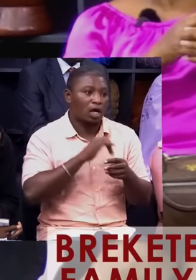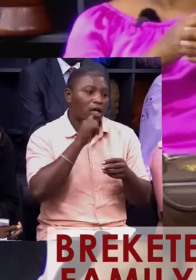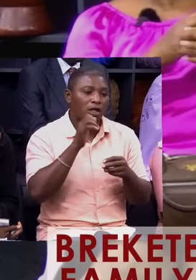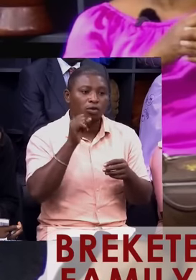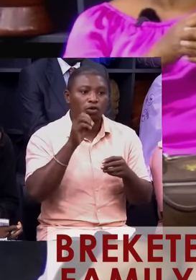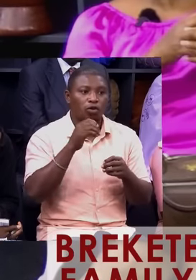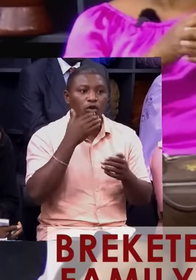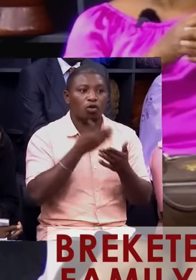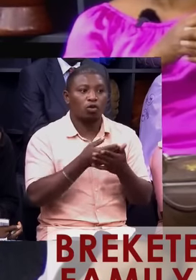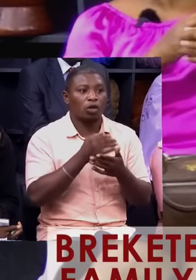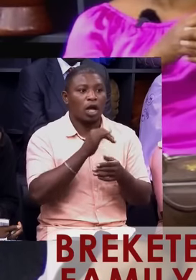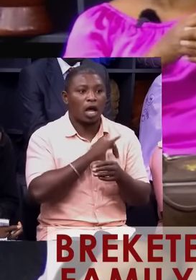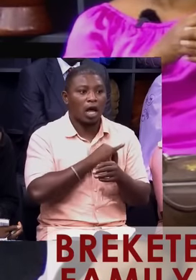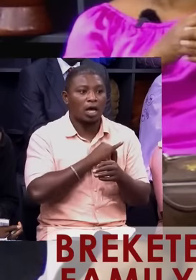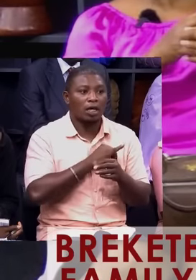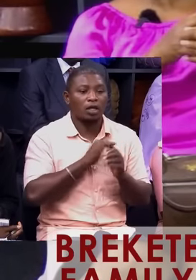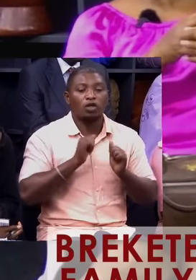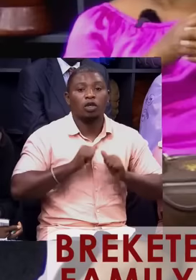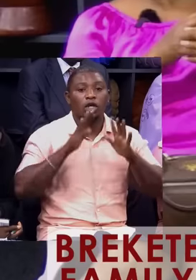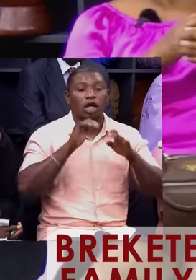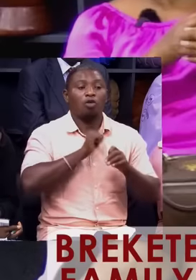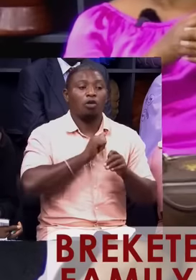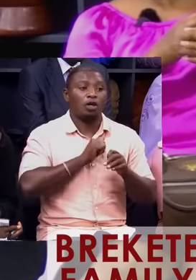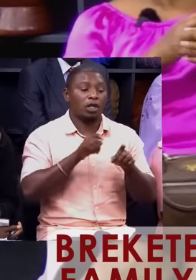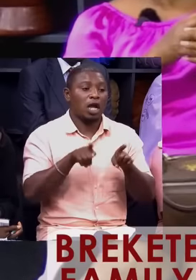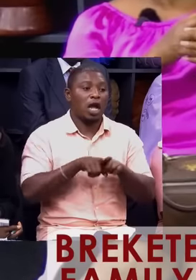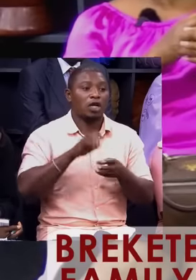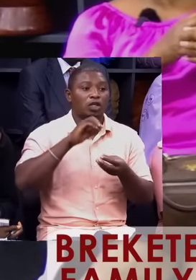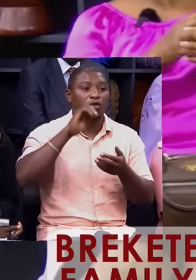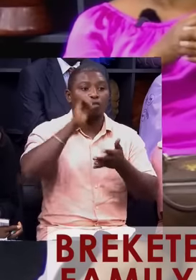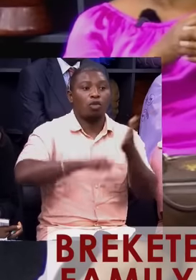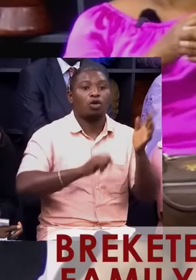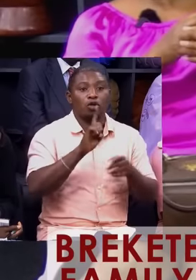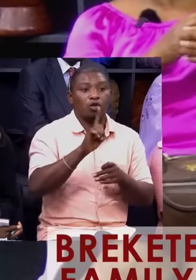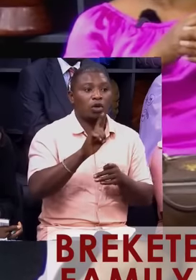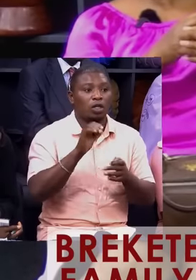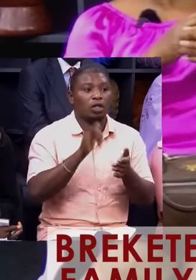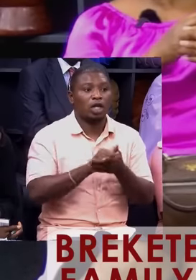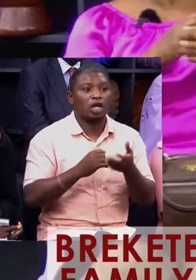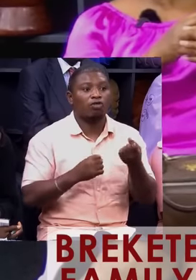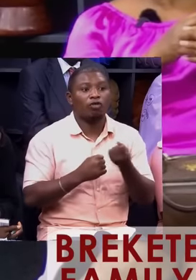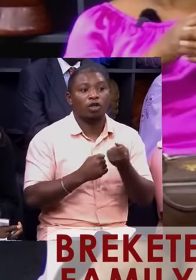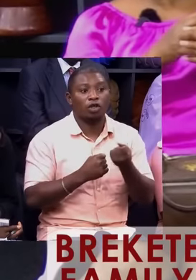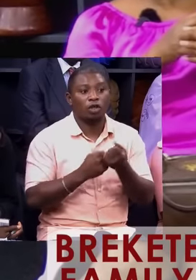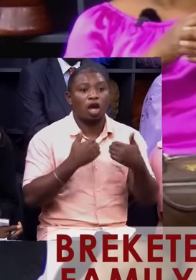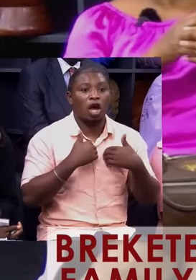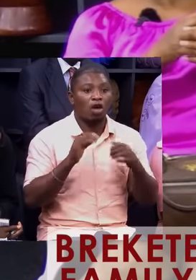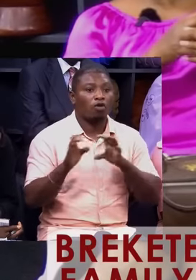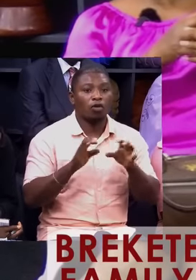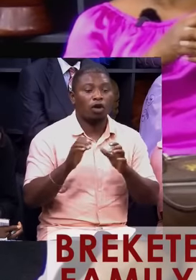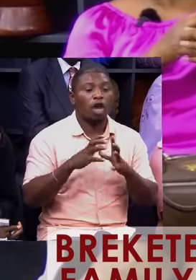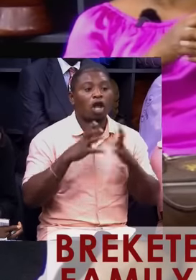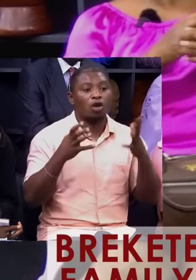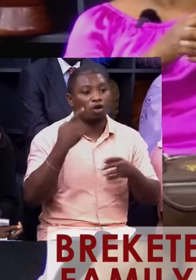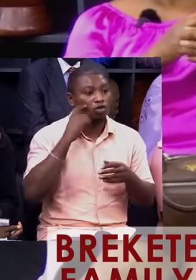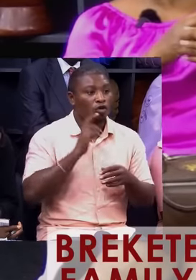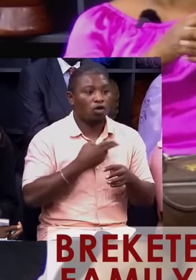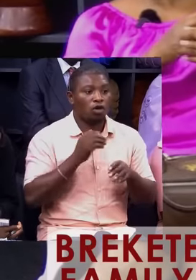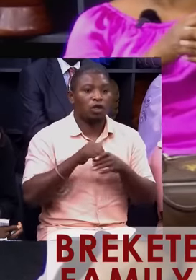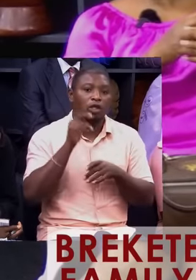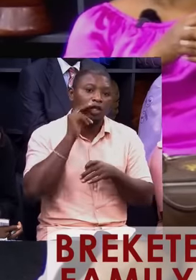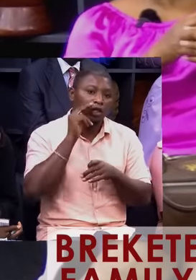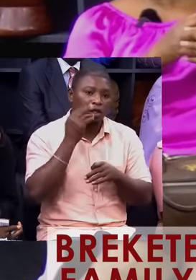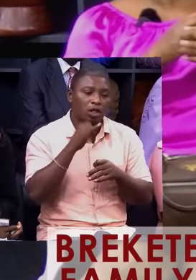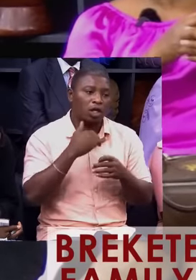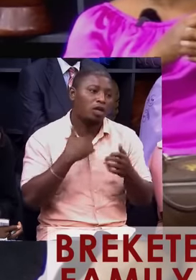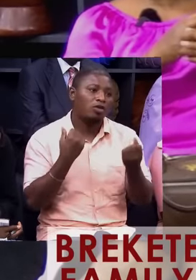Surrender myself as minus one that Foundation has done a lot for us in Nigeria they have helped us in